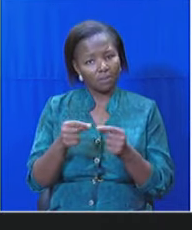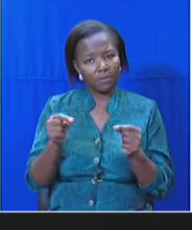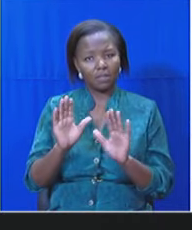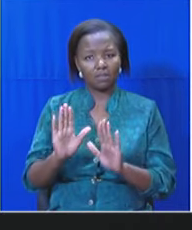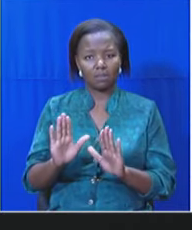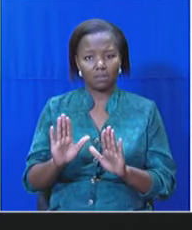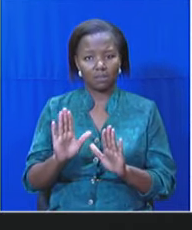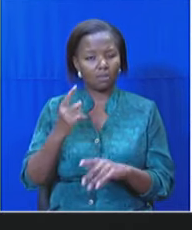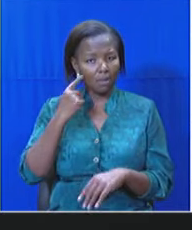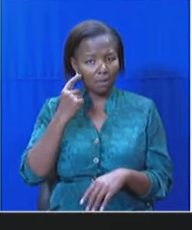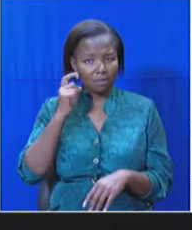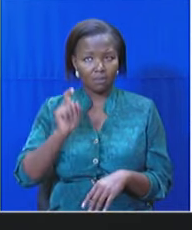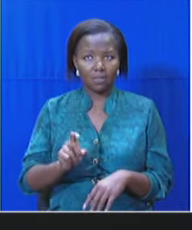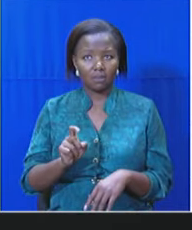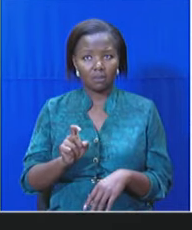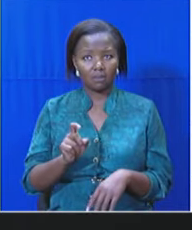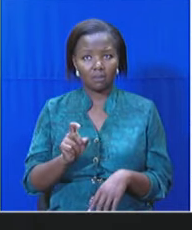and be heard?